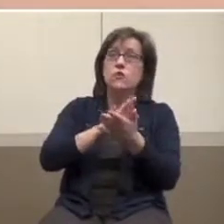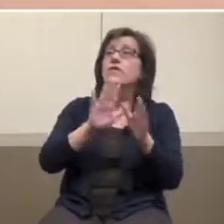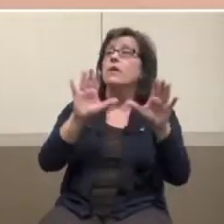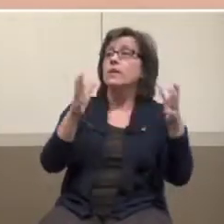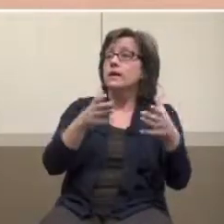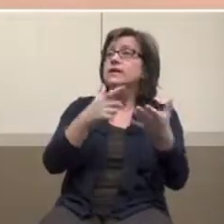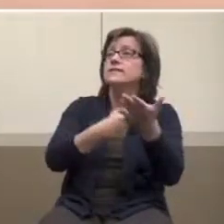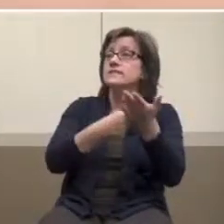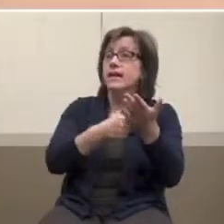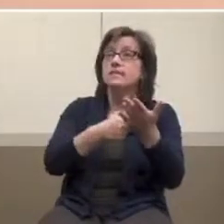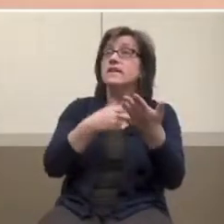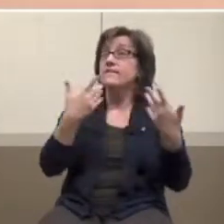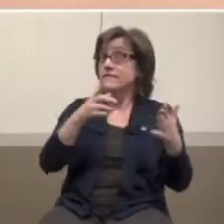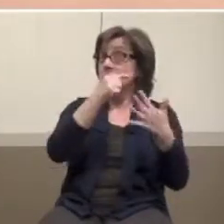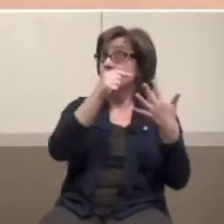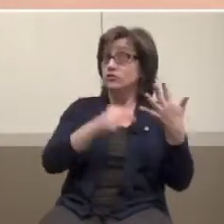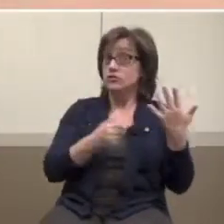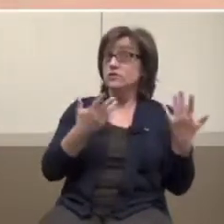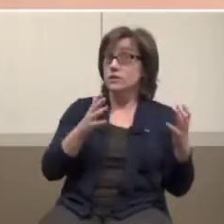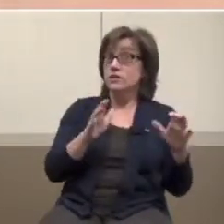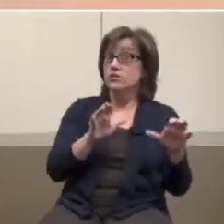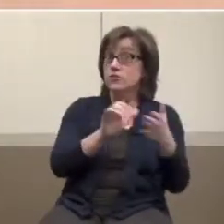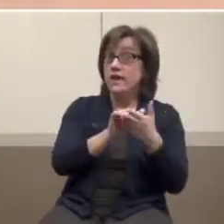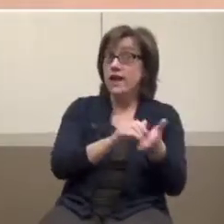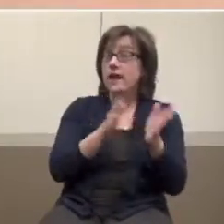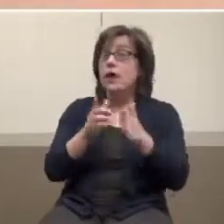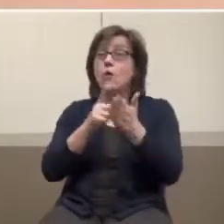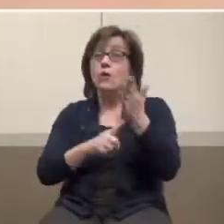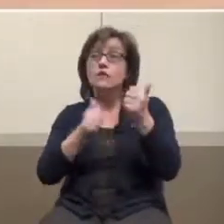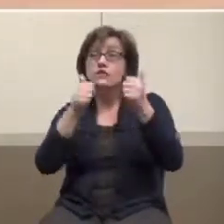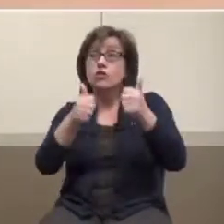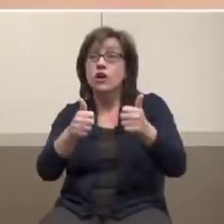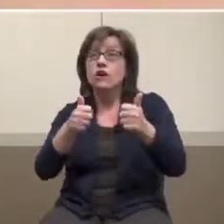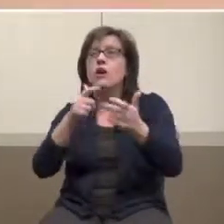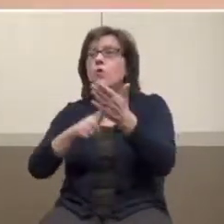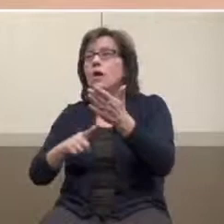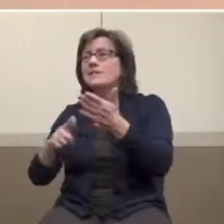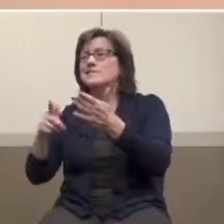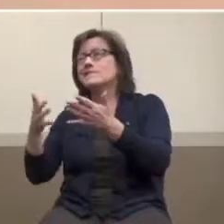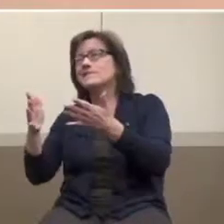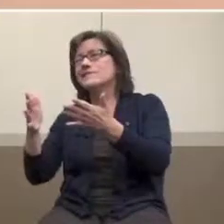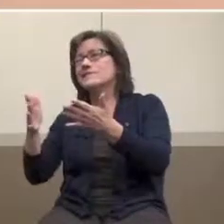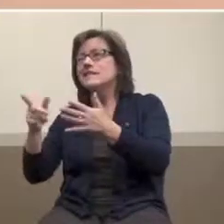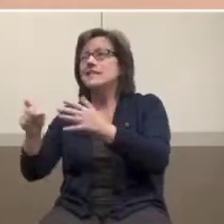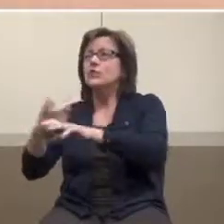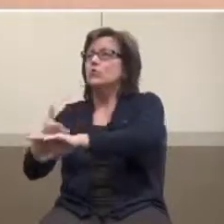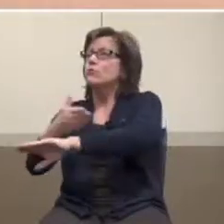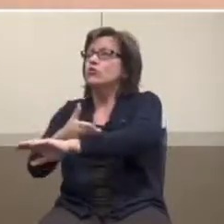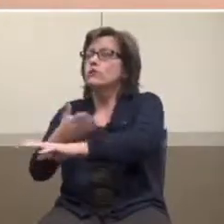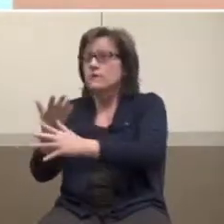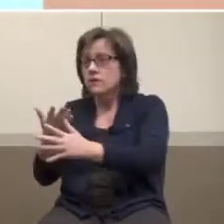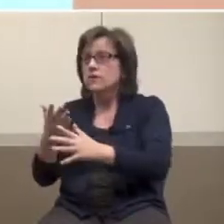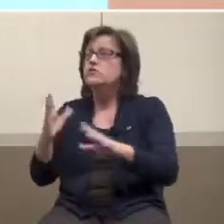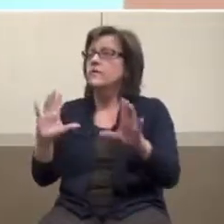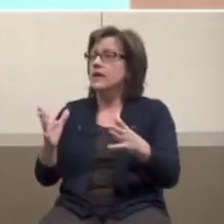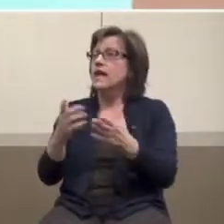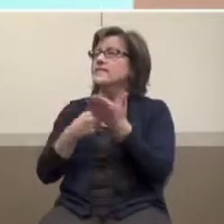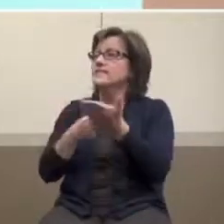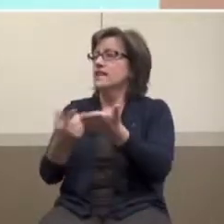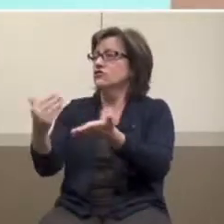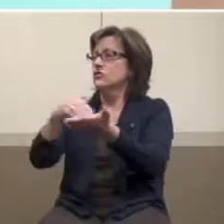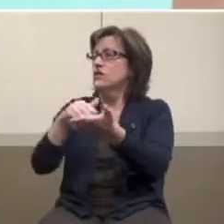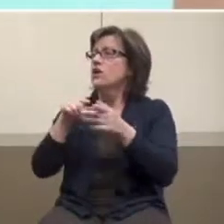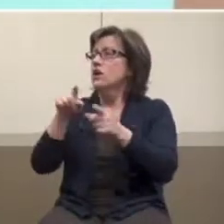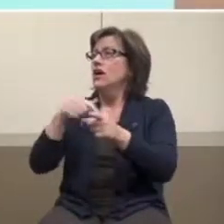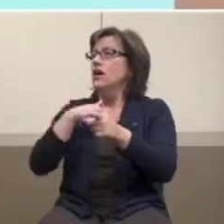we do well? What things, not necessarily did we do bad, but what things did we need to maybe improve on? So when I was doing a lot